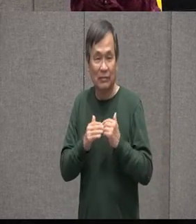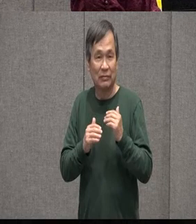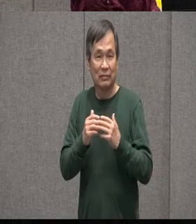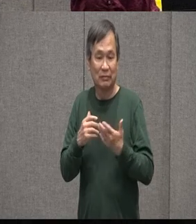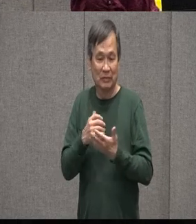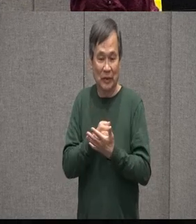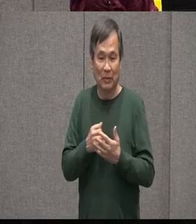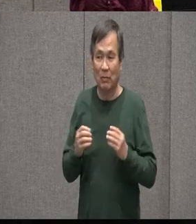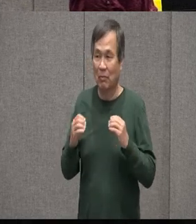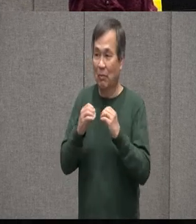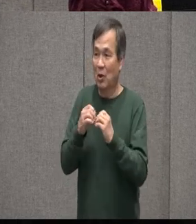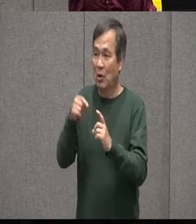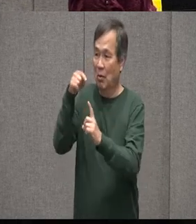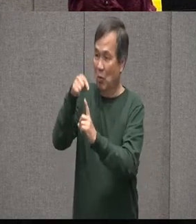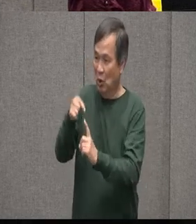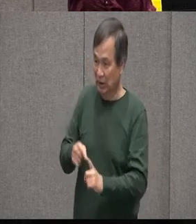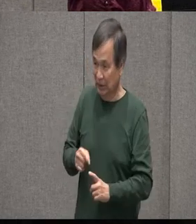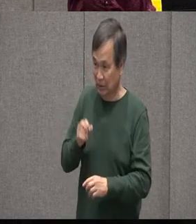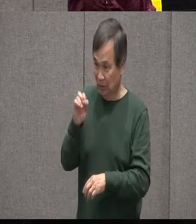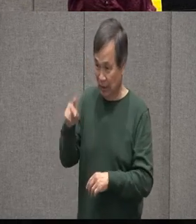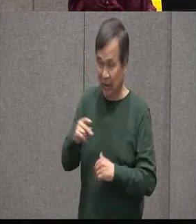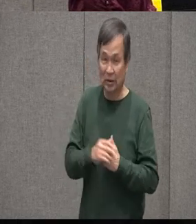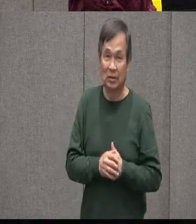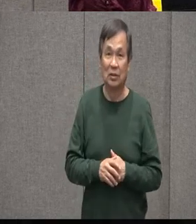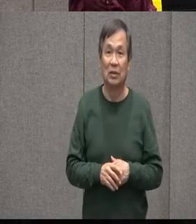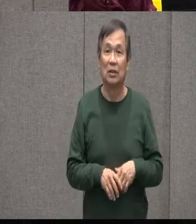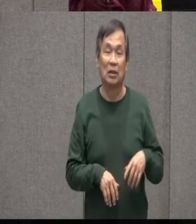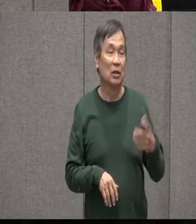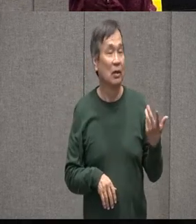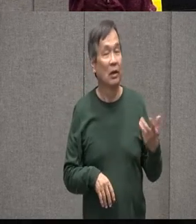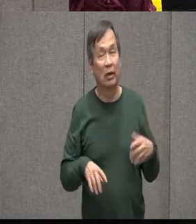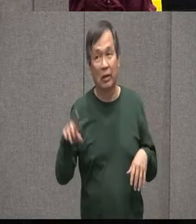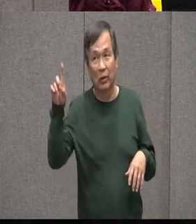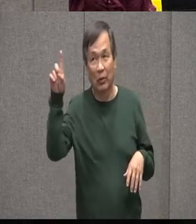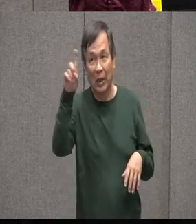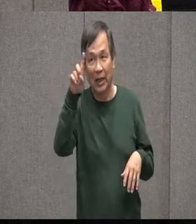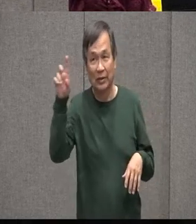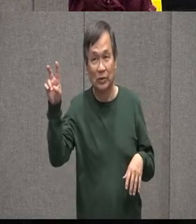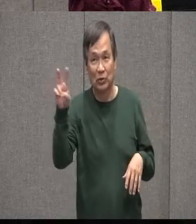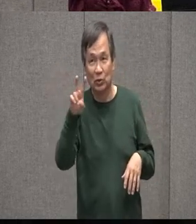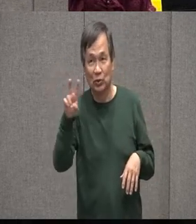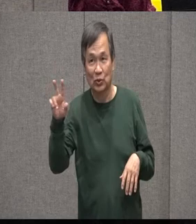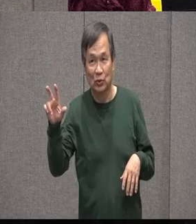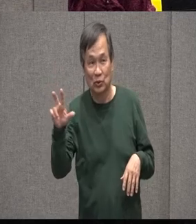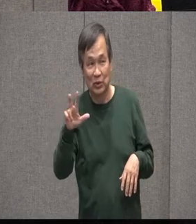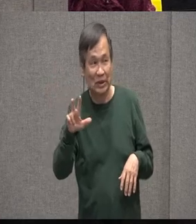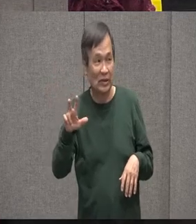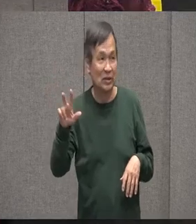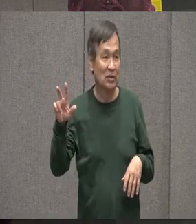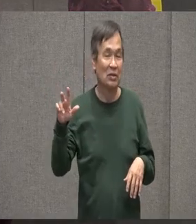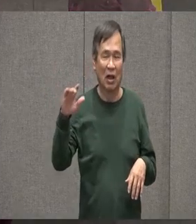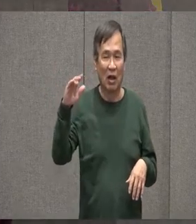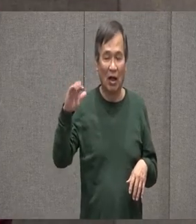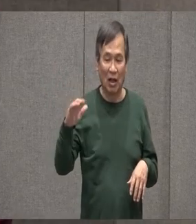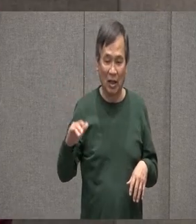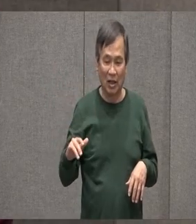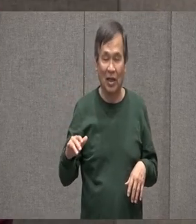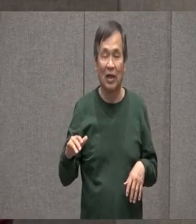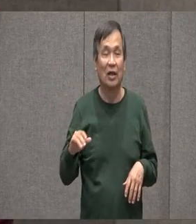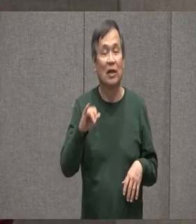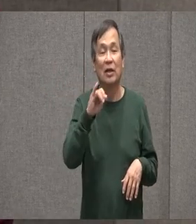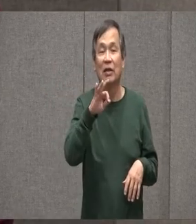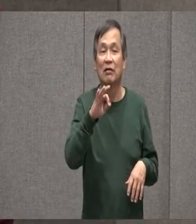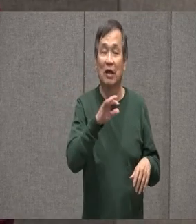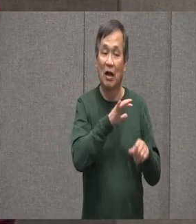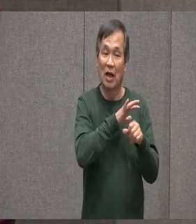roll. And you can do things like keeping all your ones or your twos or your threes and so on. If you get